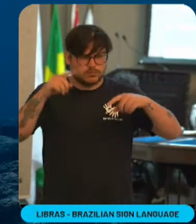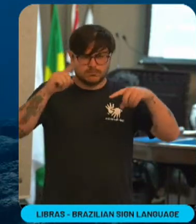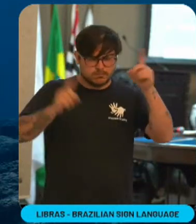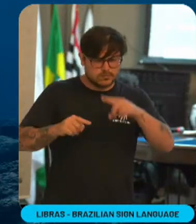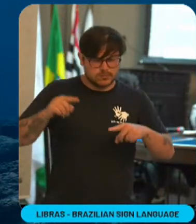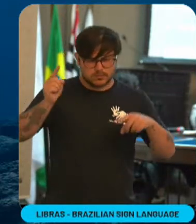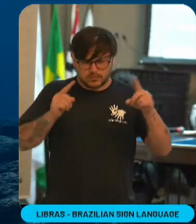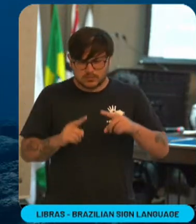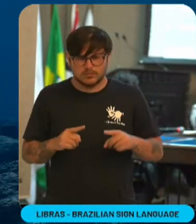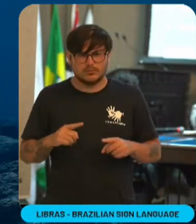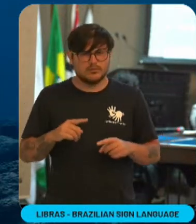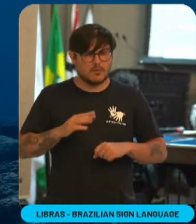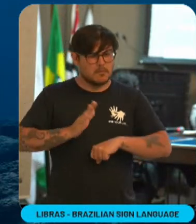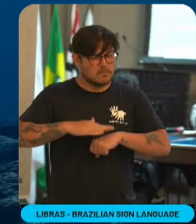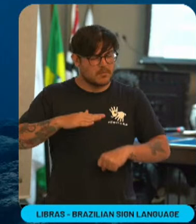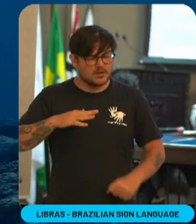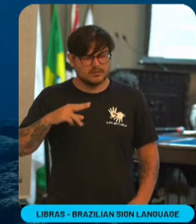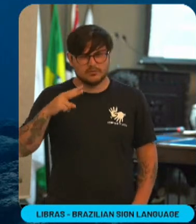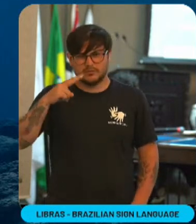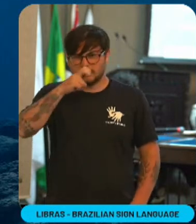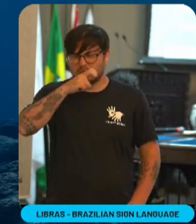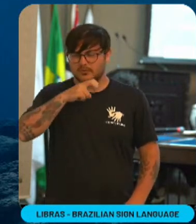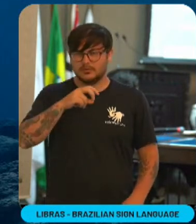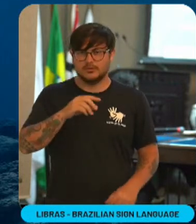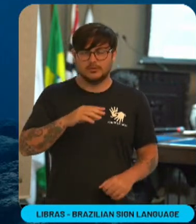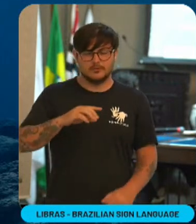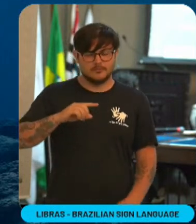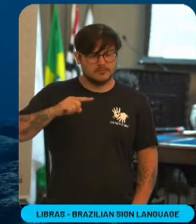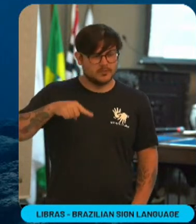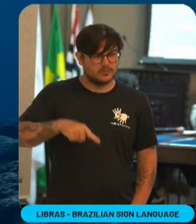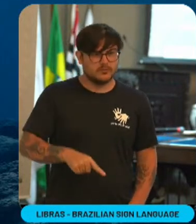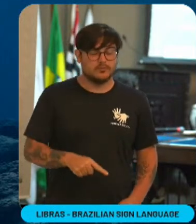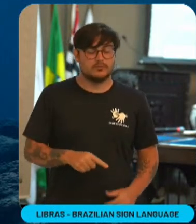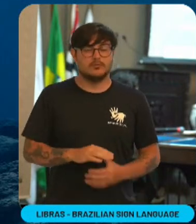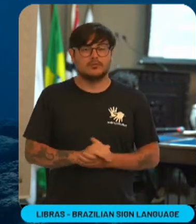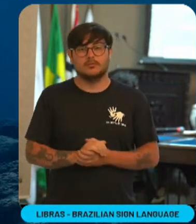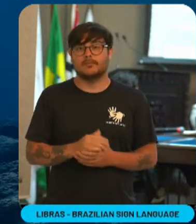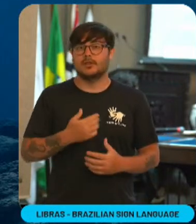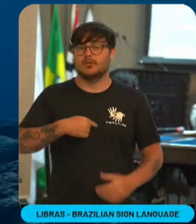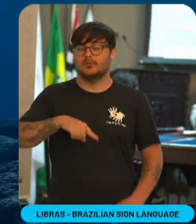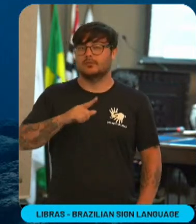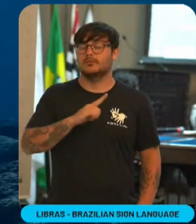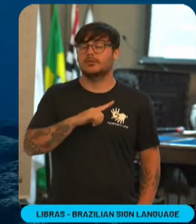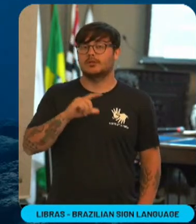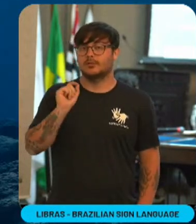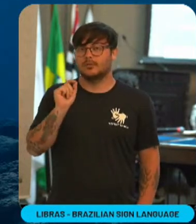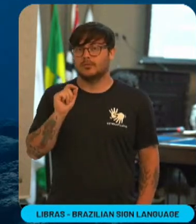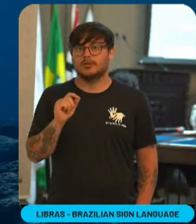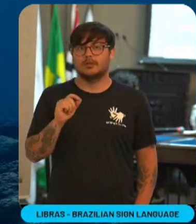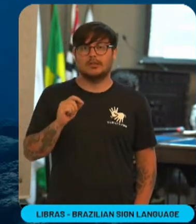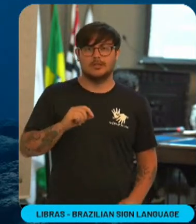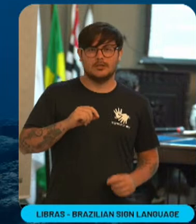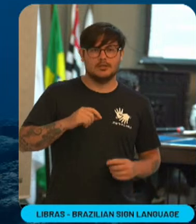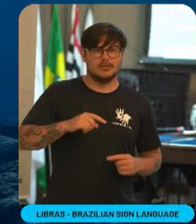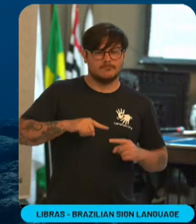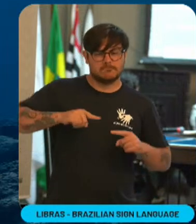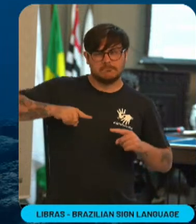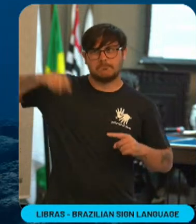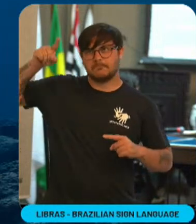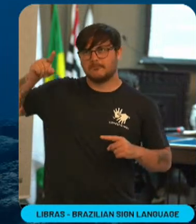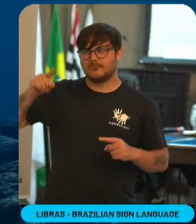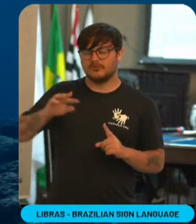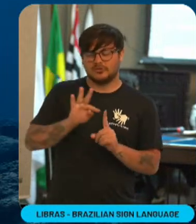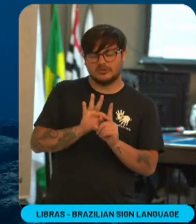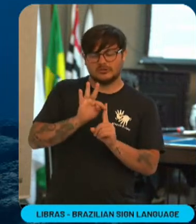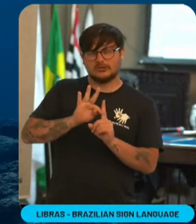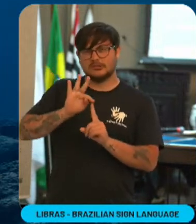snow, drizzles, more severe, the events will be more intense. I will have